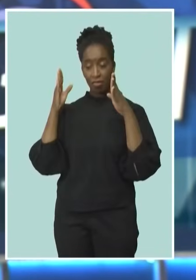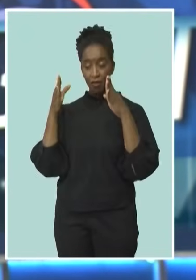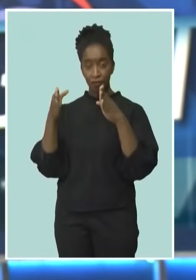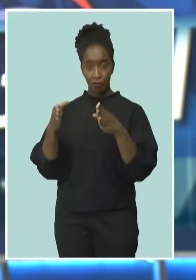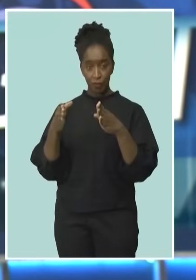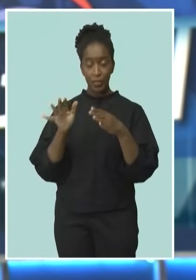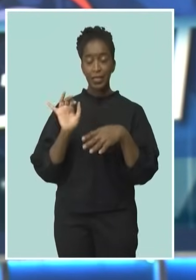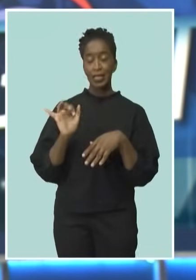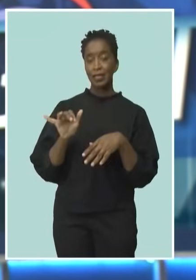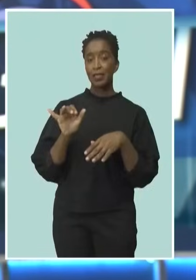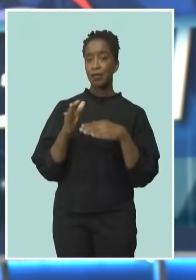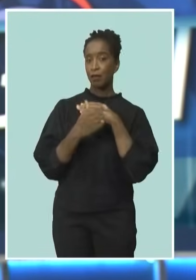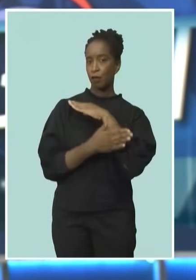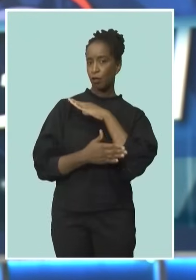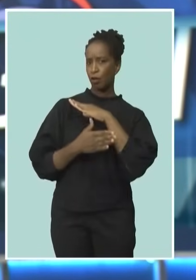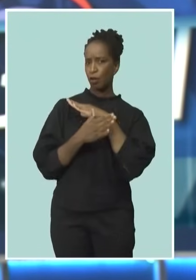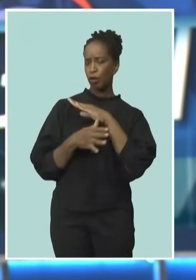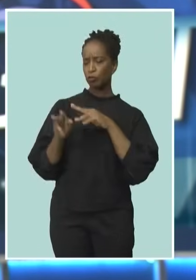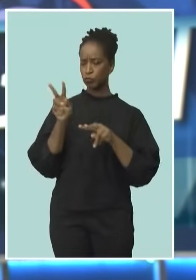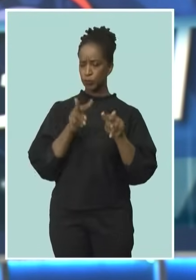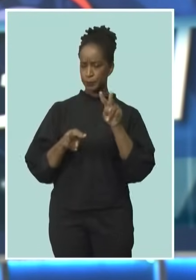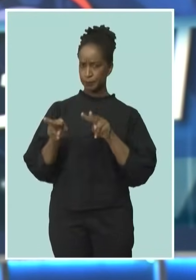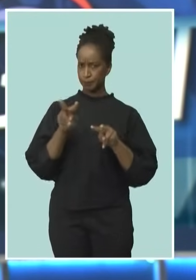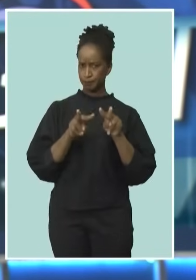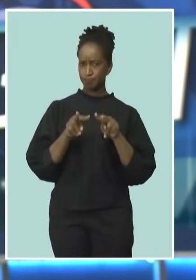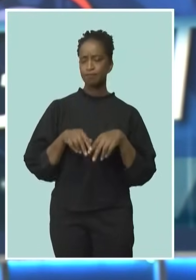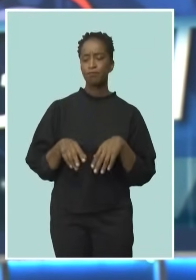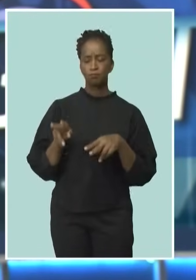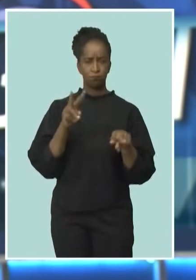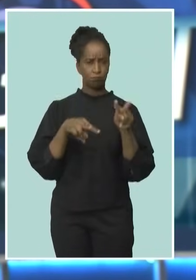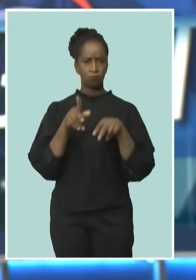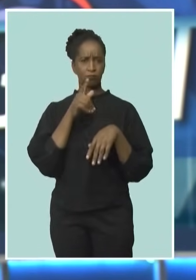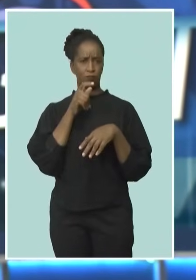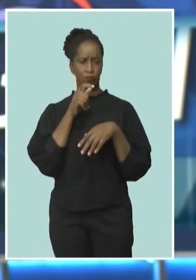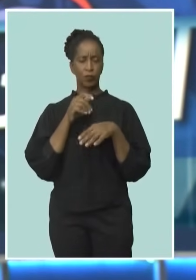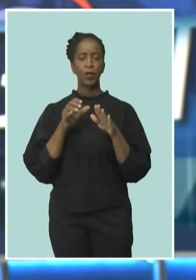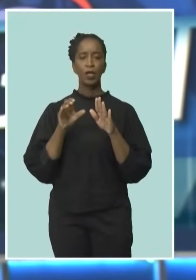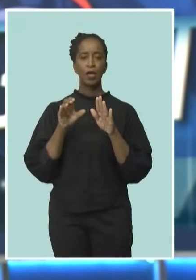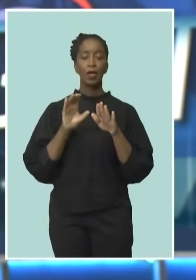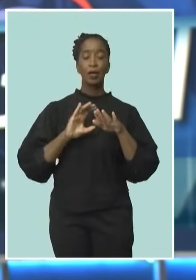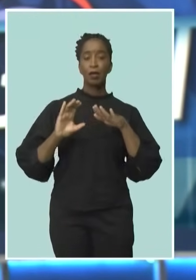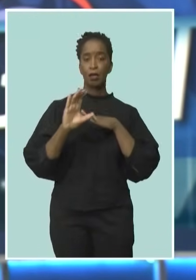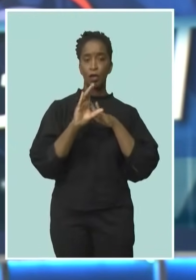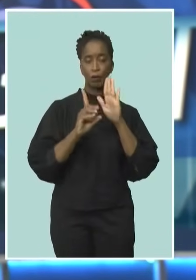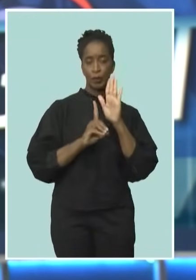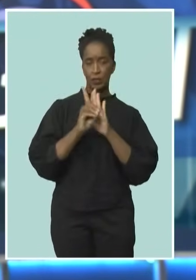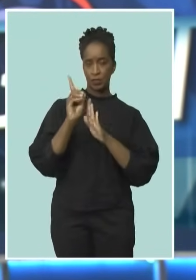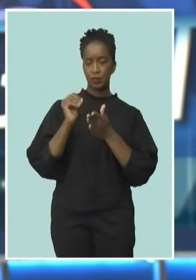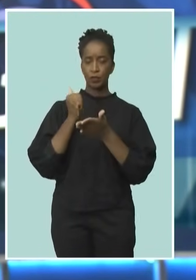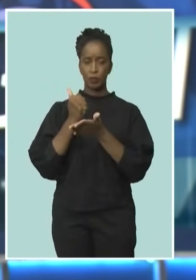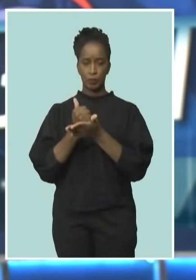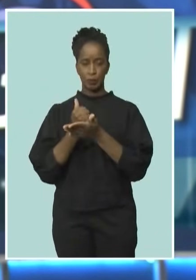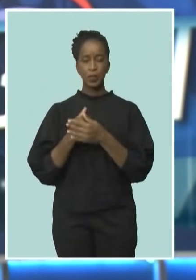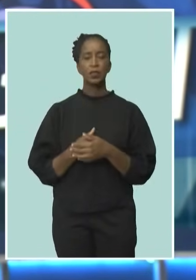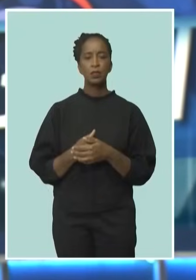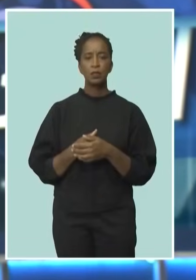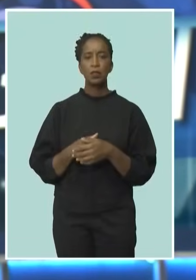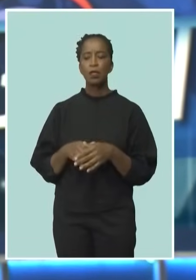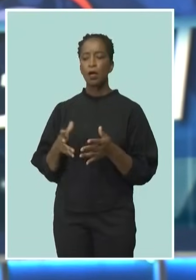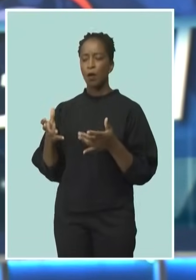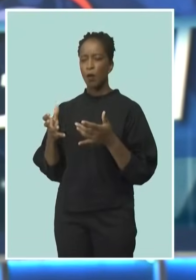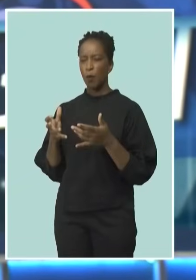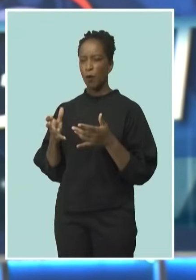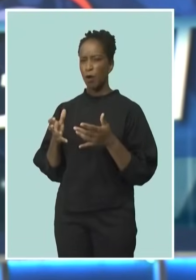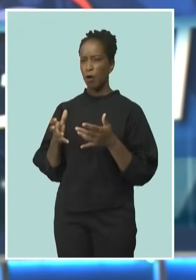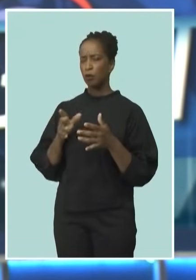portfolio review of the Caribbean Development Bank. It formed part of the bank's broader effort to ensure its development assistance remains